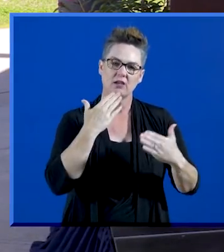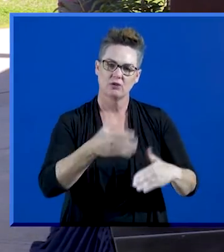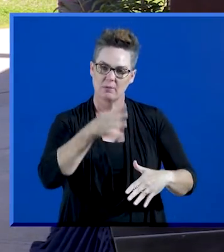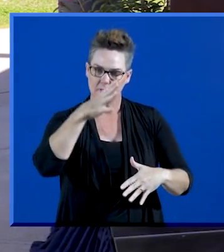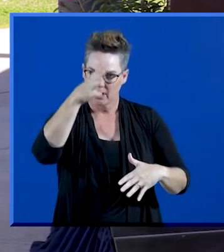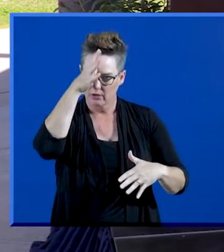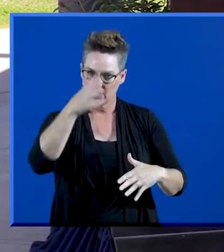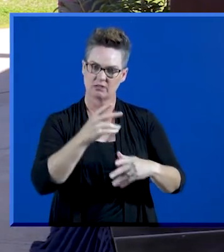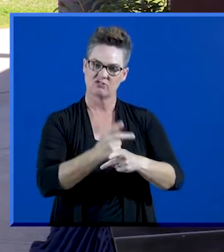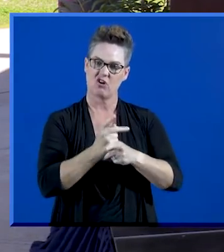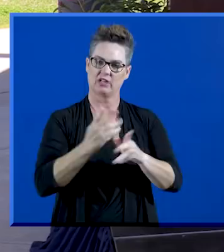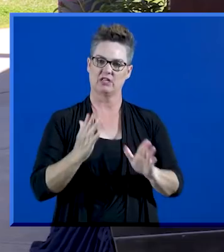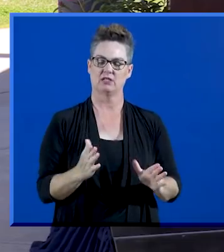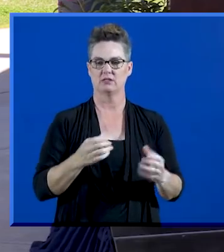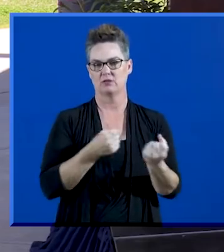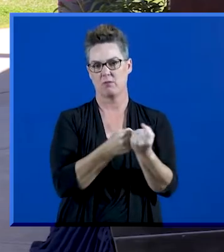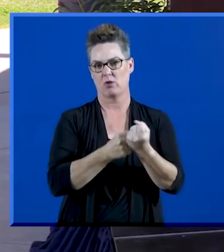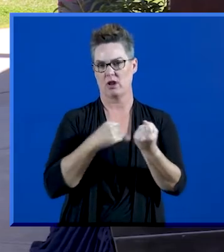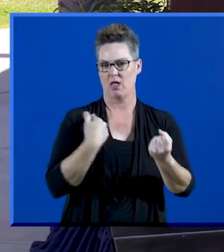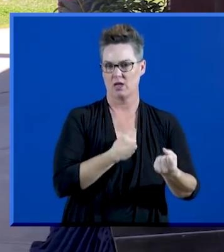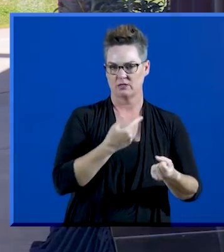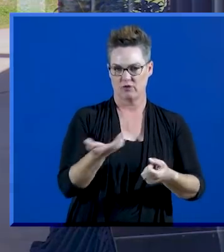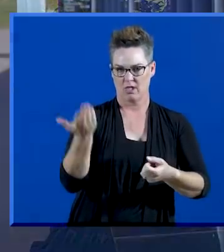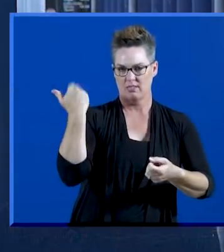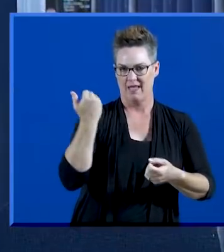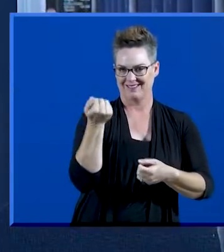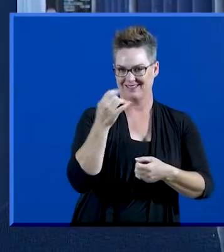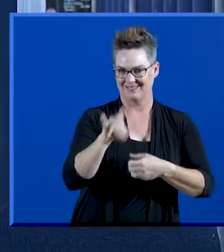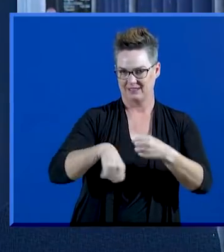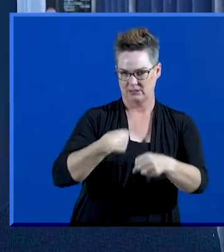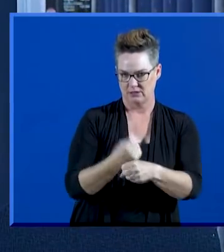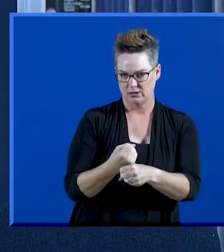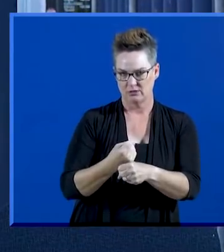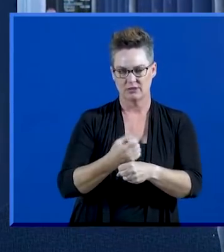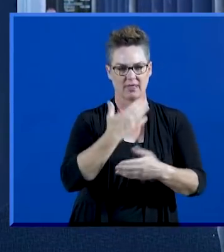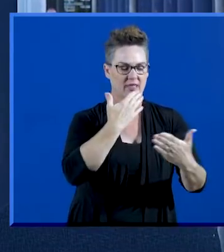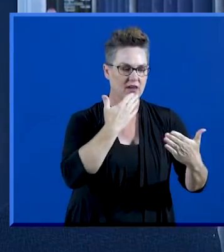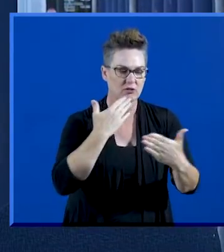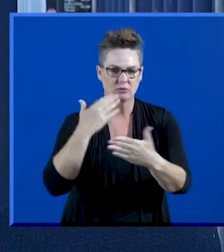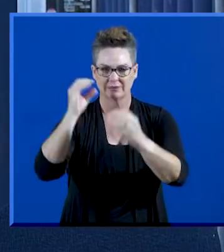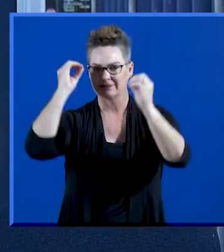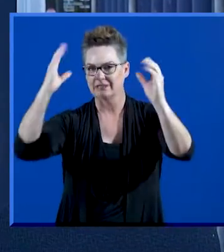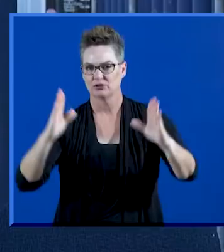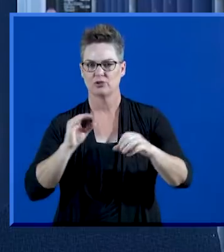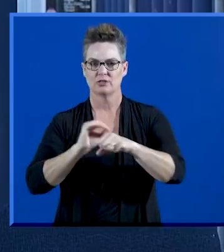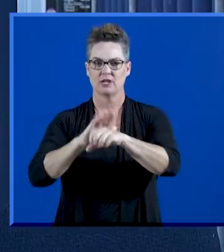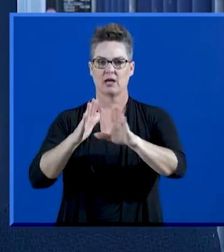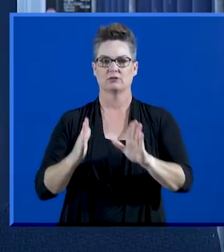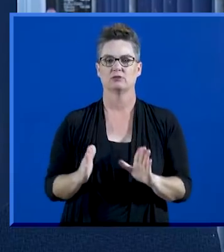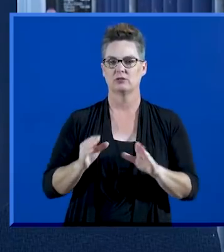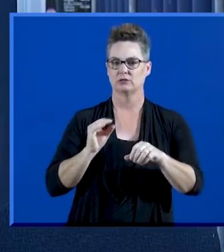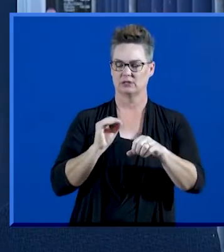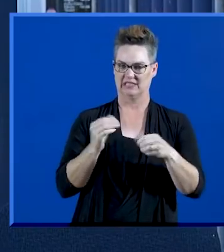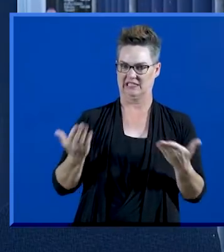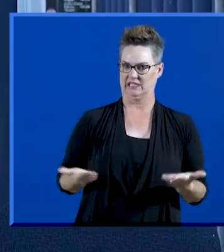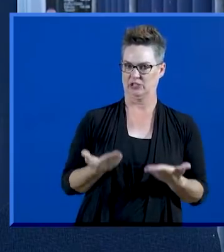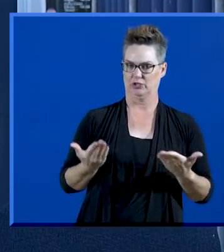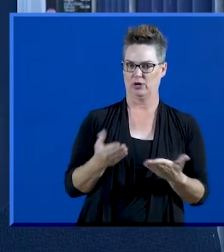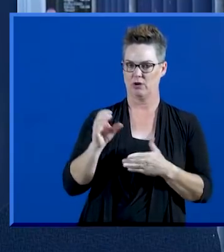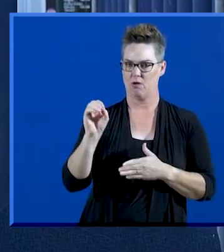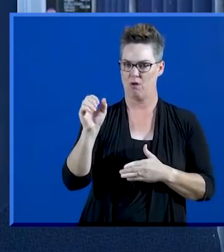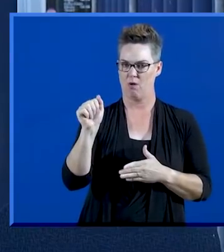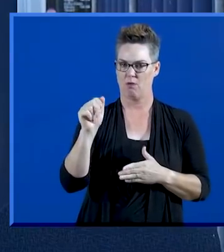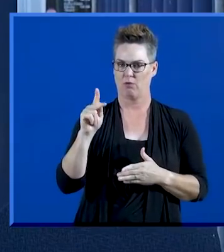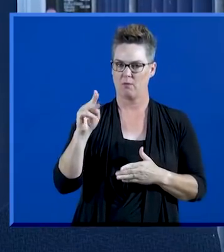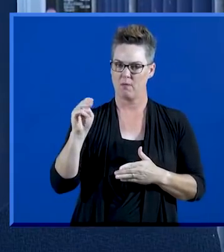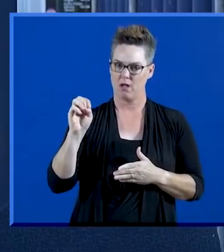also to our parents and guardians who have supported us for the last 18 years. And thank you to the teachers, counselors, and campus monitors here at